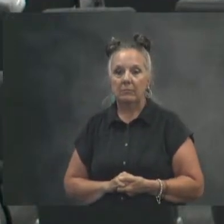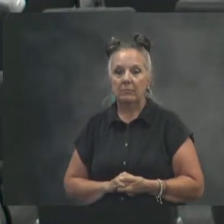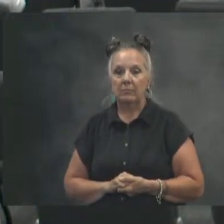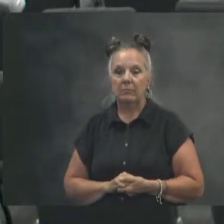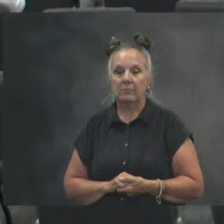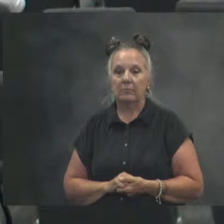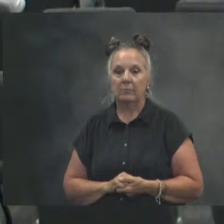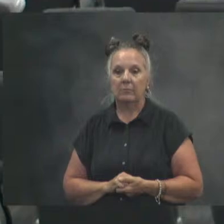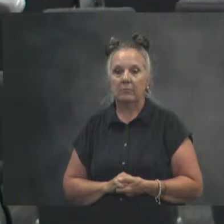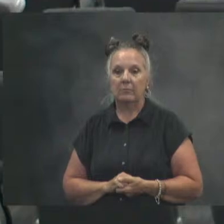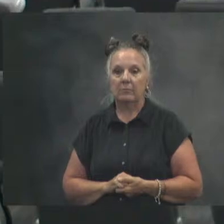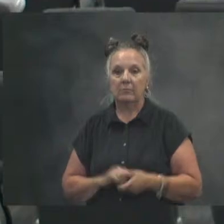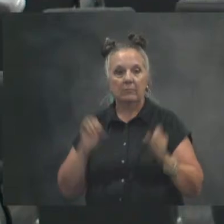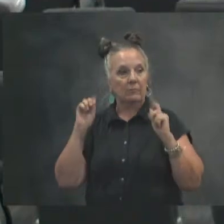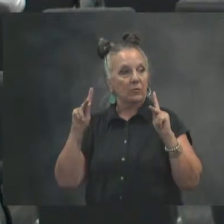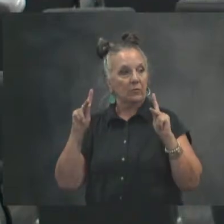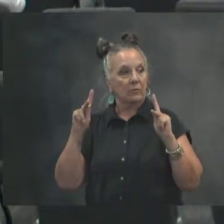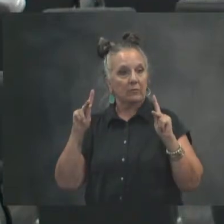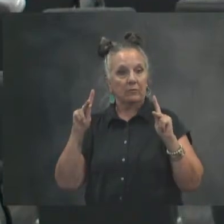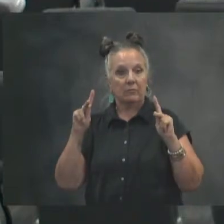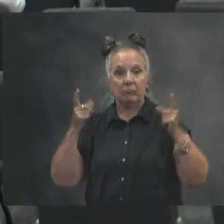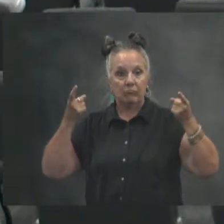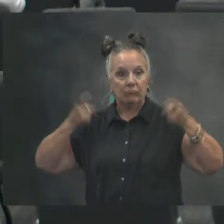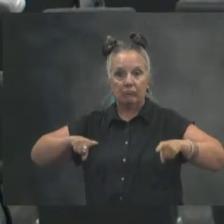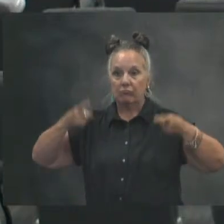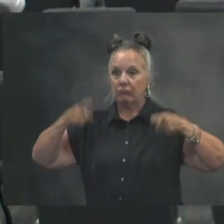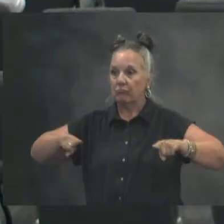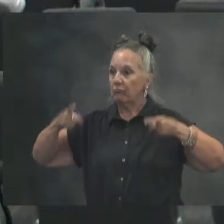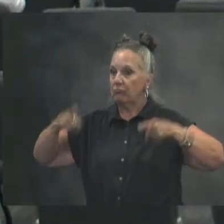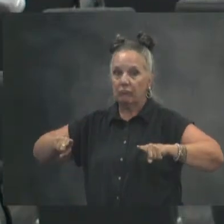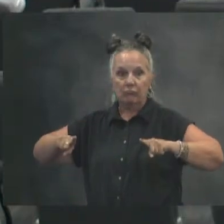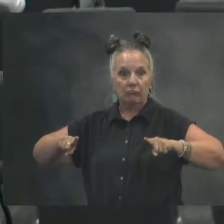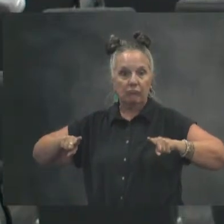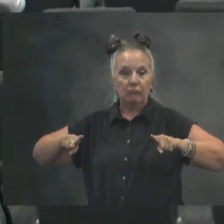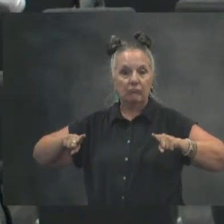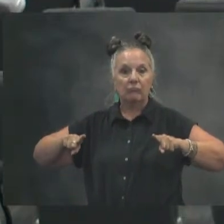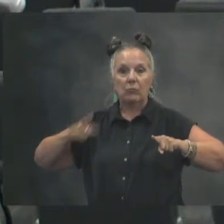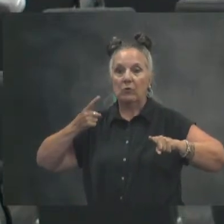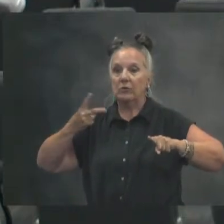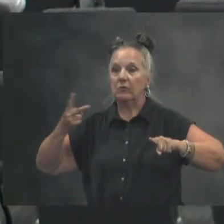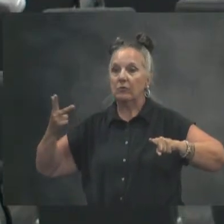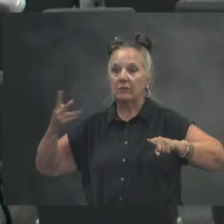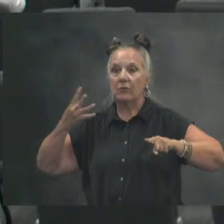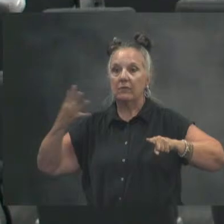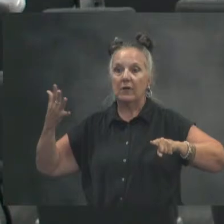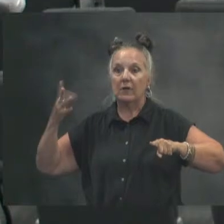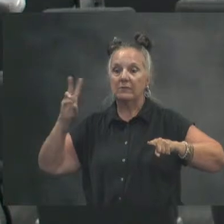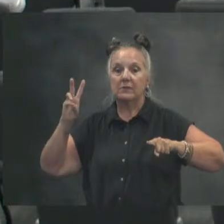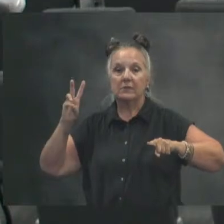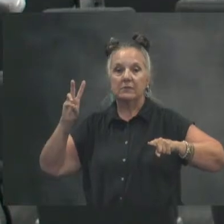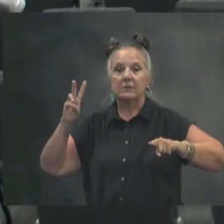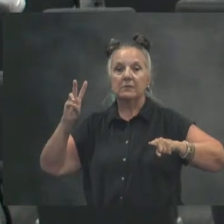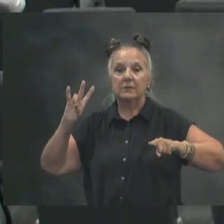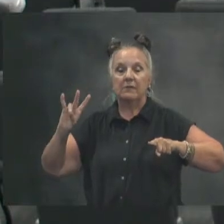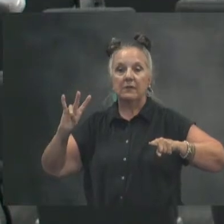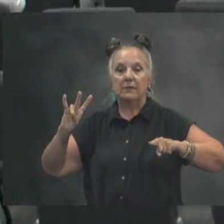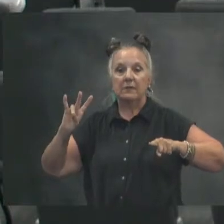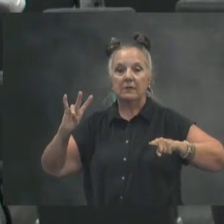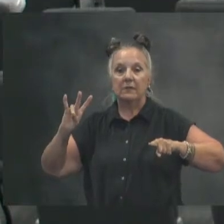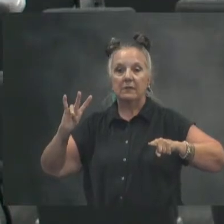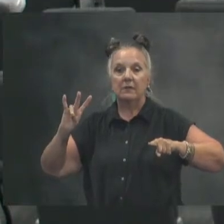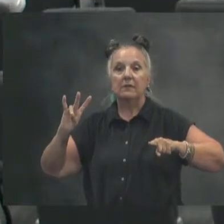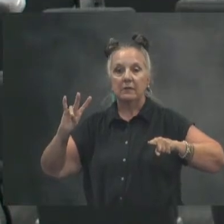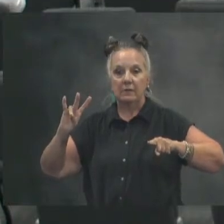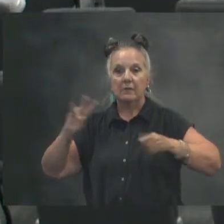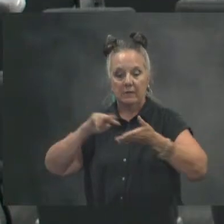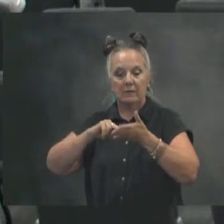All right, we'll move to the vote. All those in favor of moving it? 1, 2, 3, 4, 5, 6, 7.